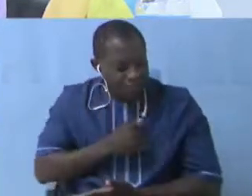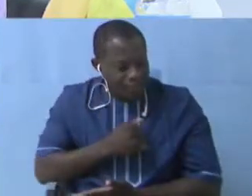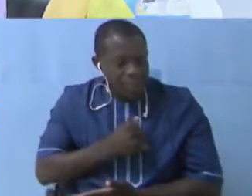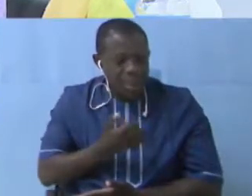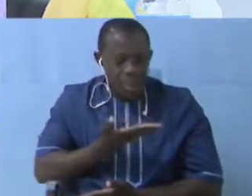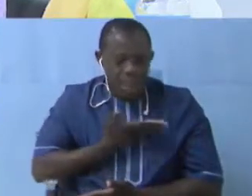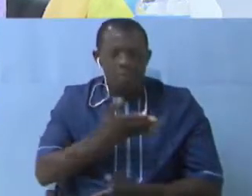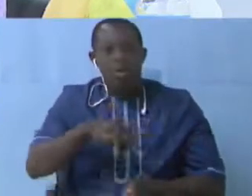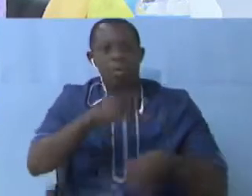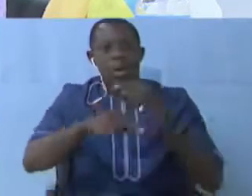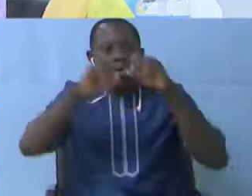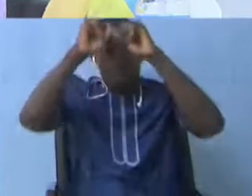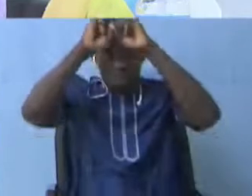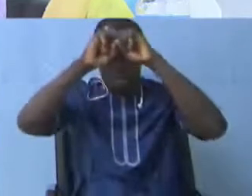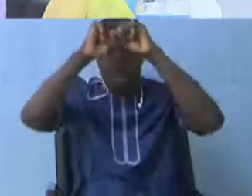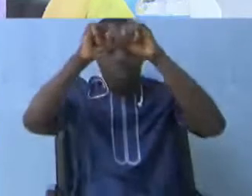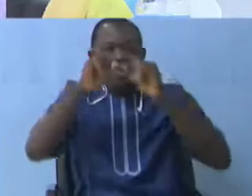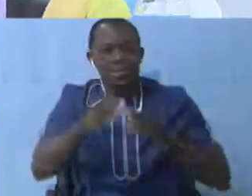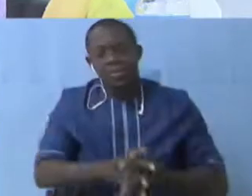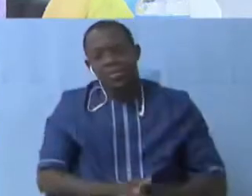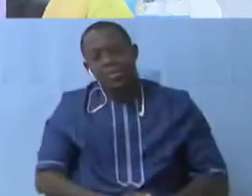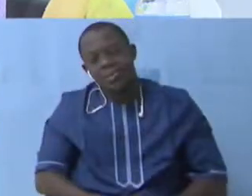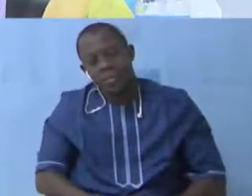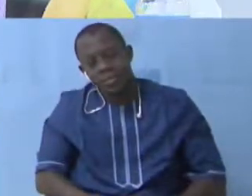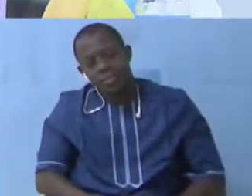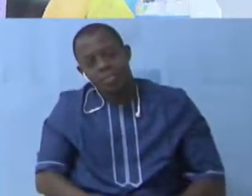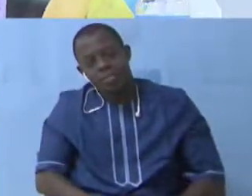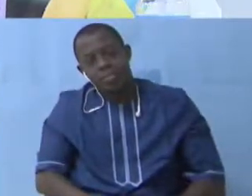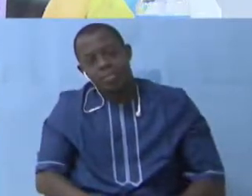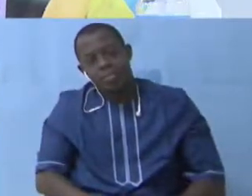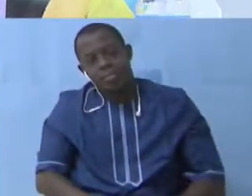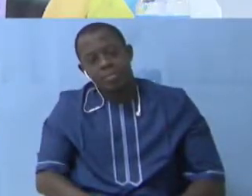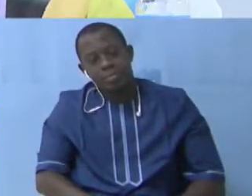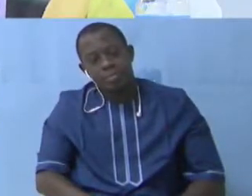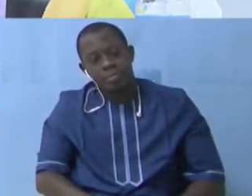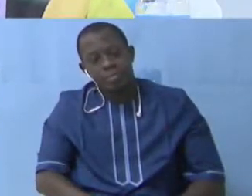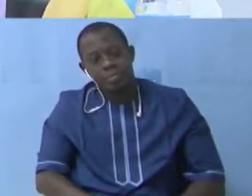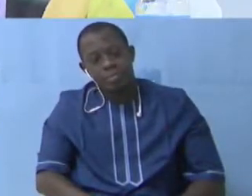daal di woon nañu daw génn réew yi Gambia. Many